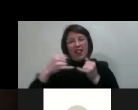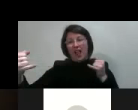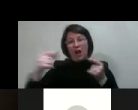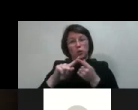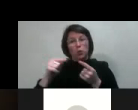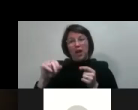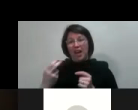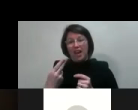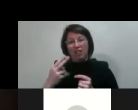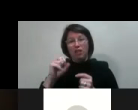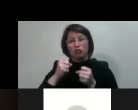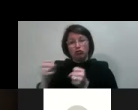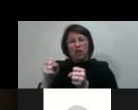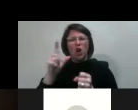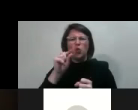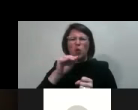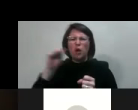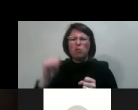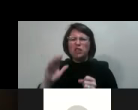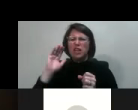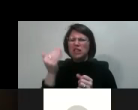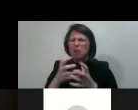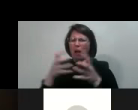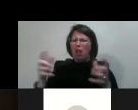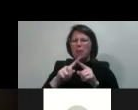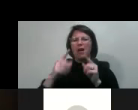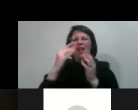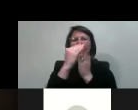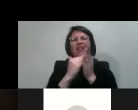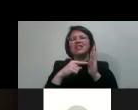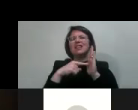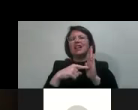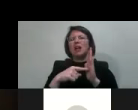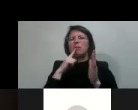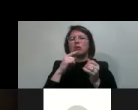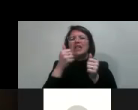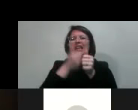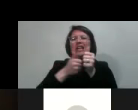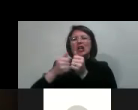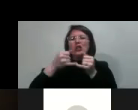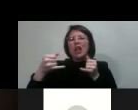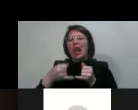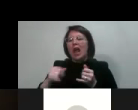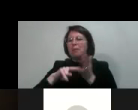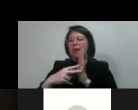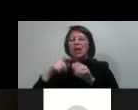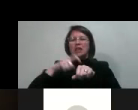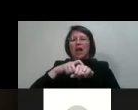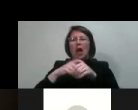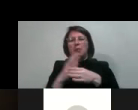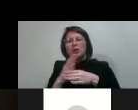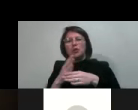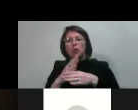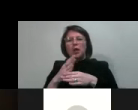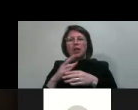again, 20% sounds like a lot, but we've listed here some examples by line, what that will mean in terms of times between trains or